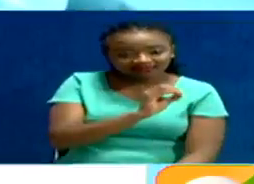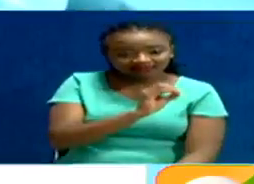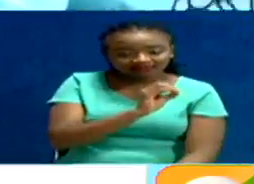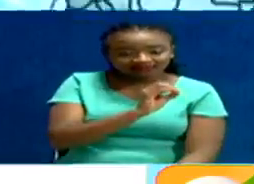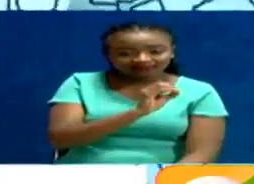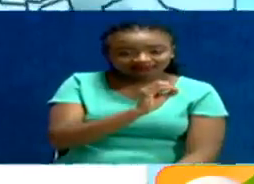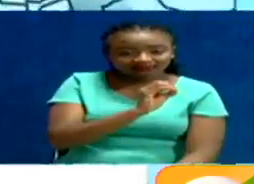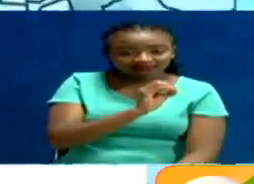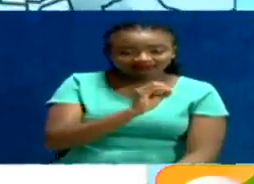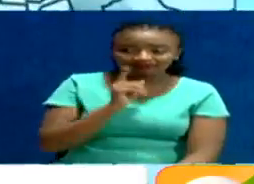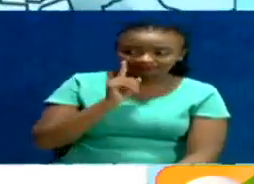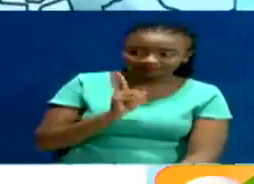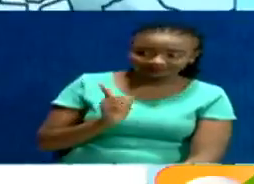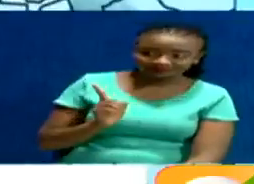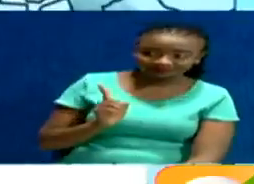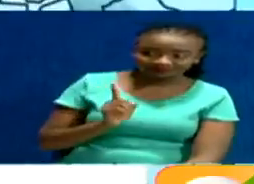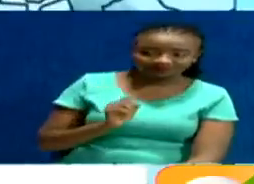out of the national tally of